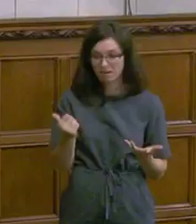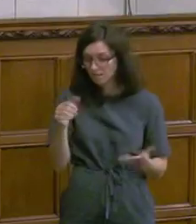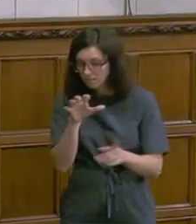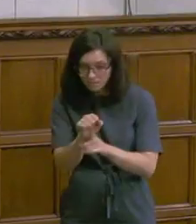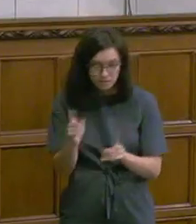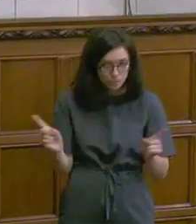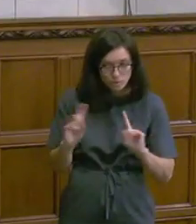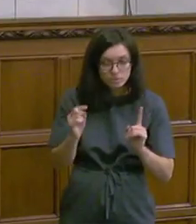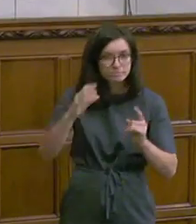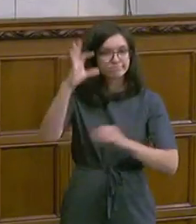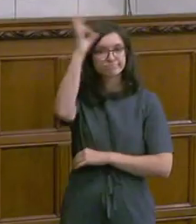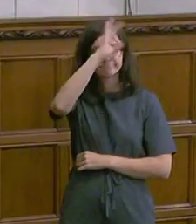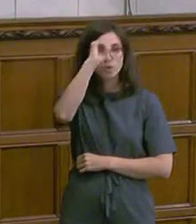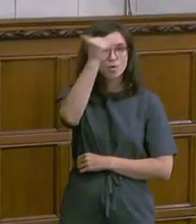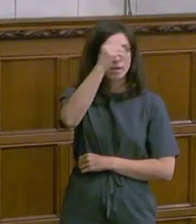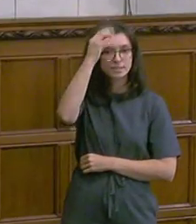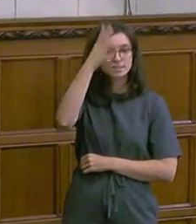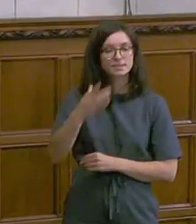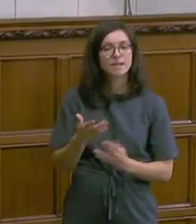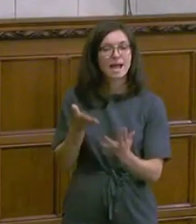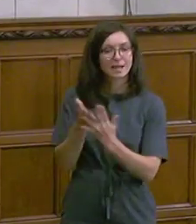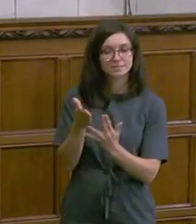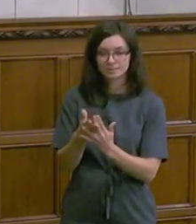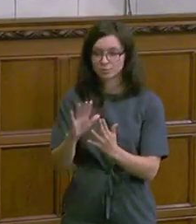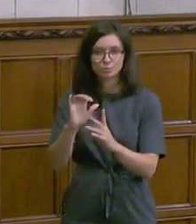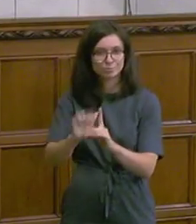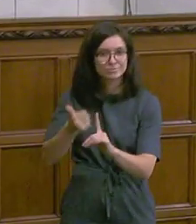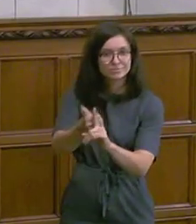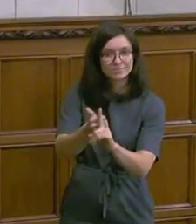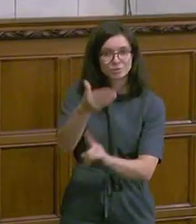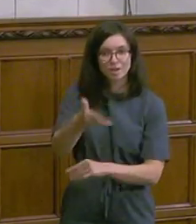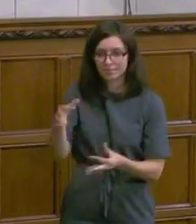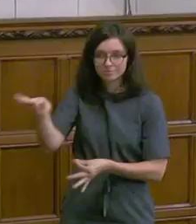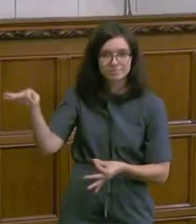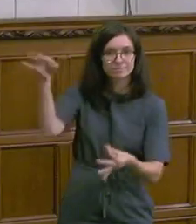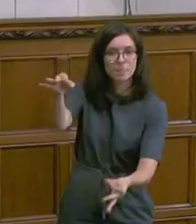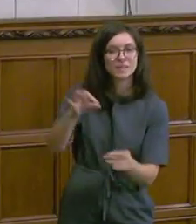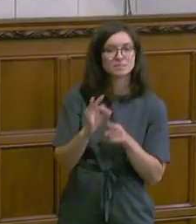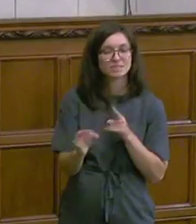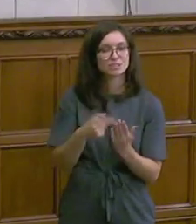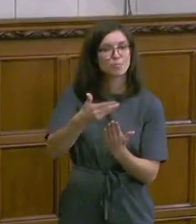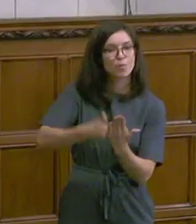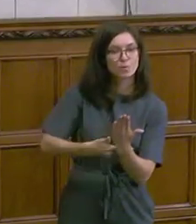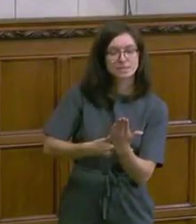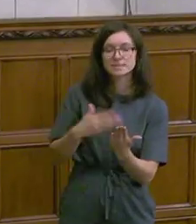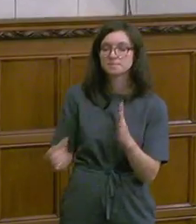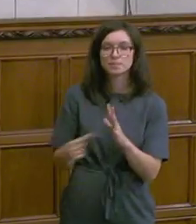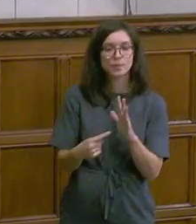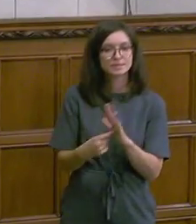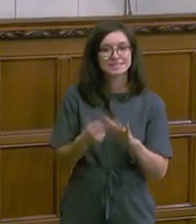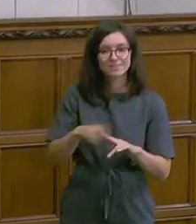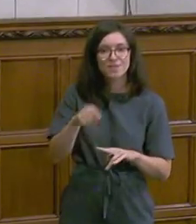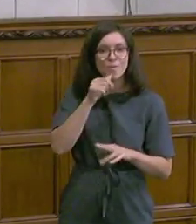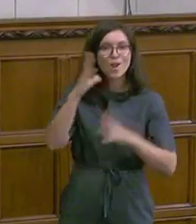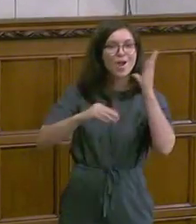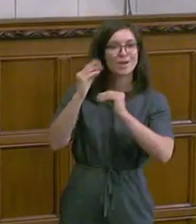themselves. So access to specialist support is absolutely essential if they are to be able to learn and develop. And that support,